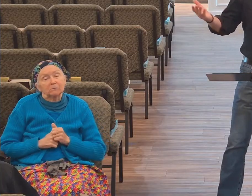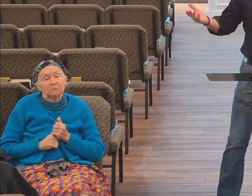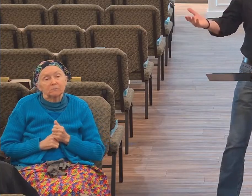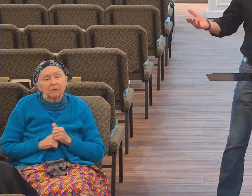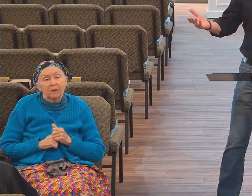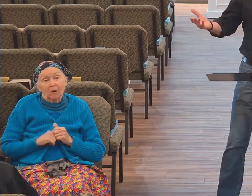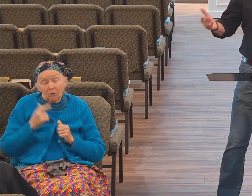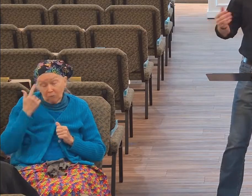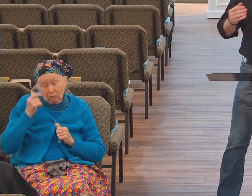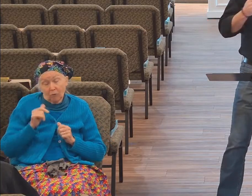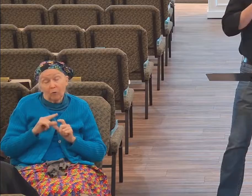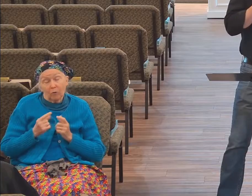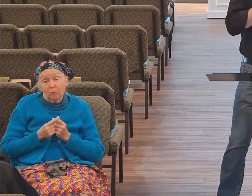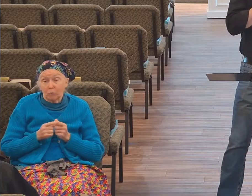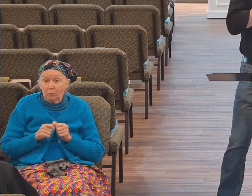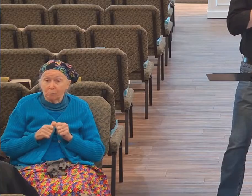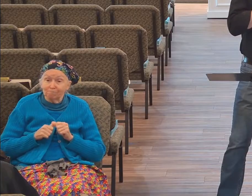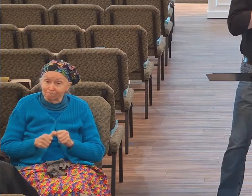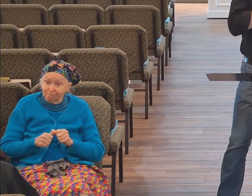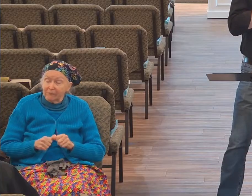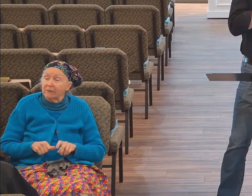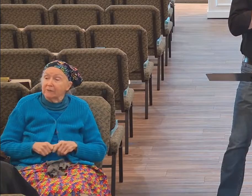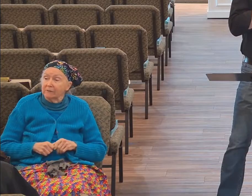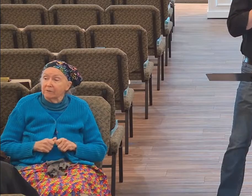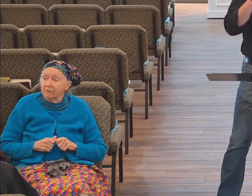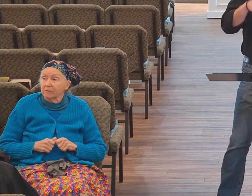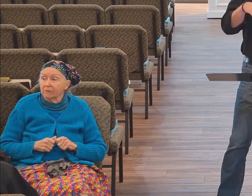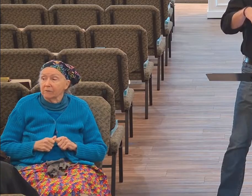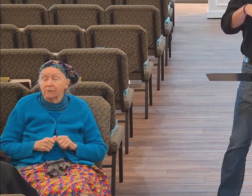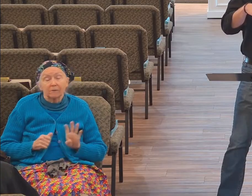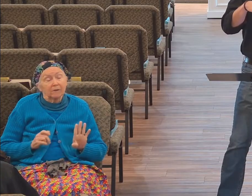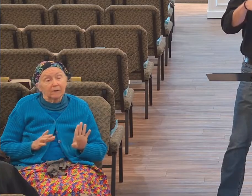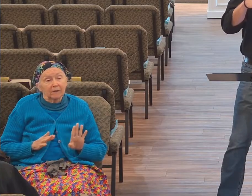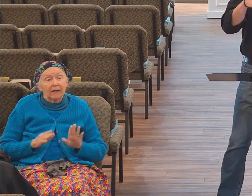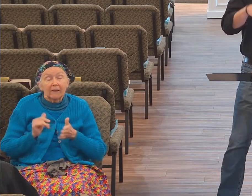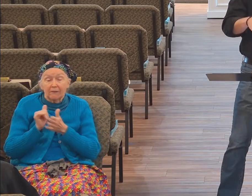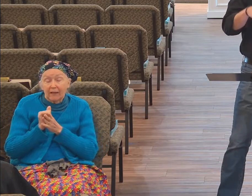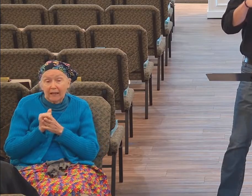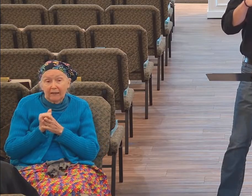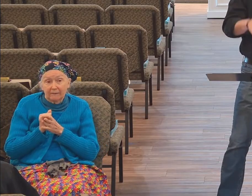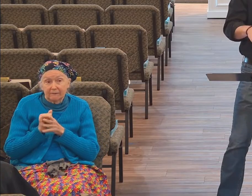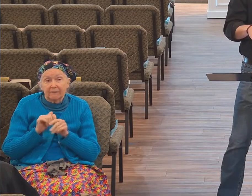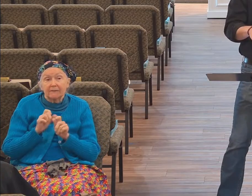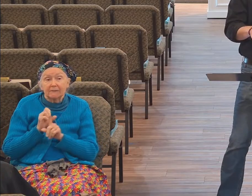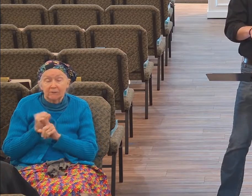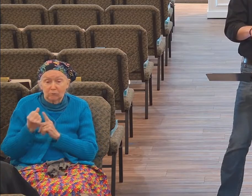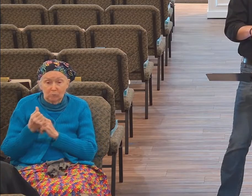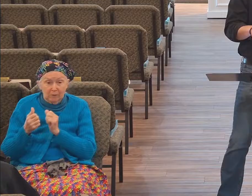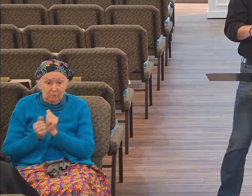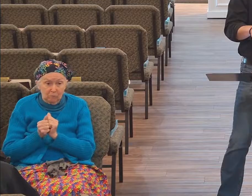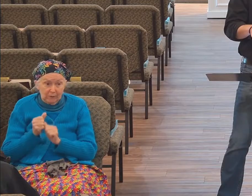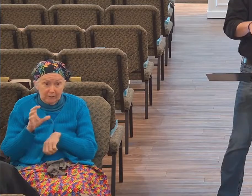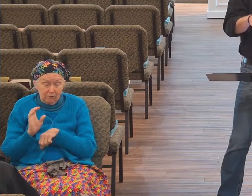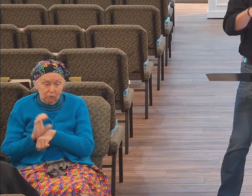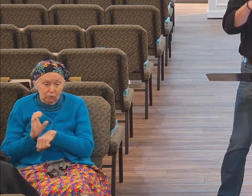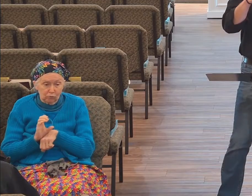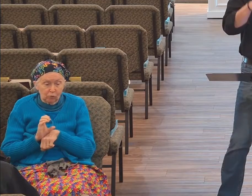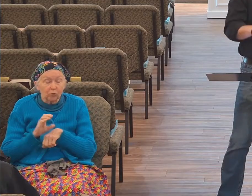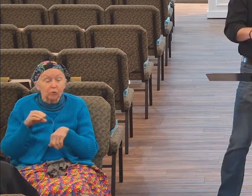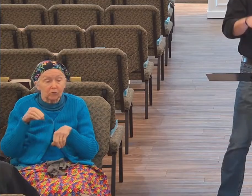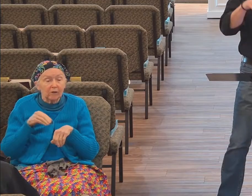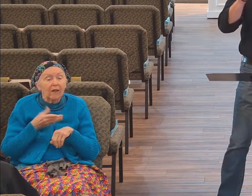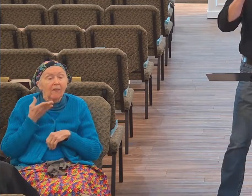to survive, okay? And such was the case with the church in Thessalonica as well. Now,